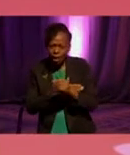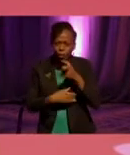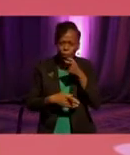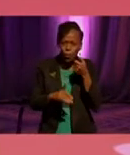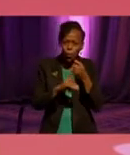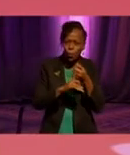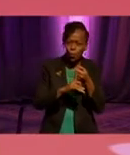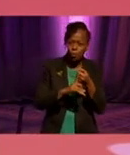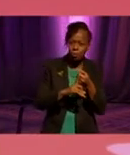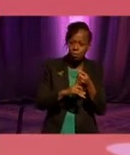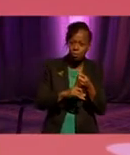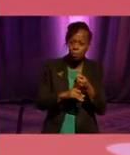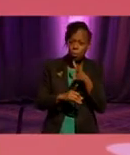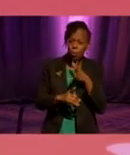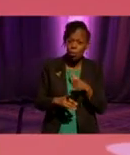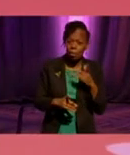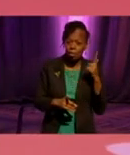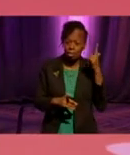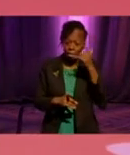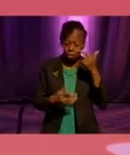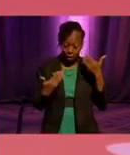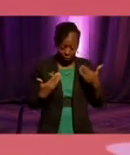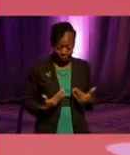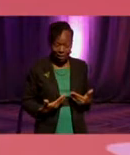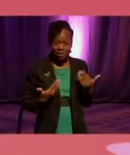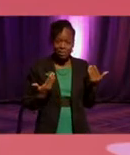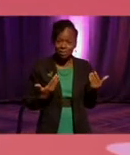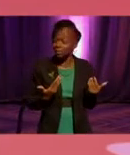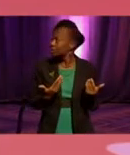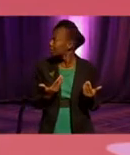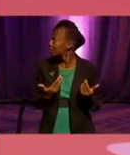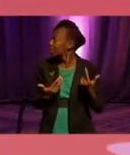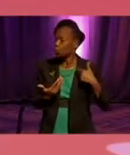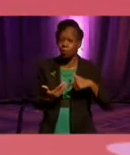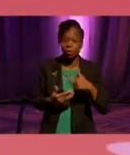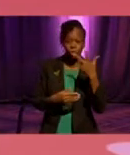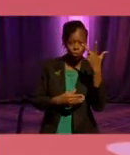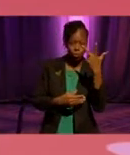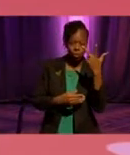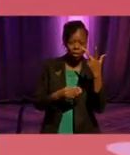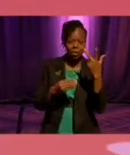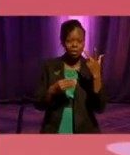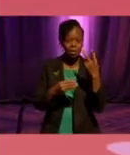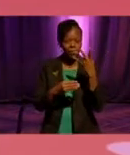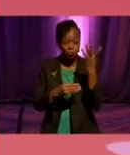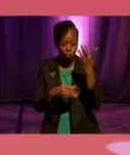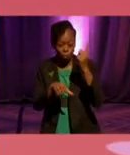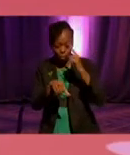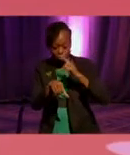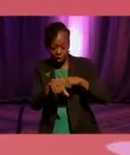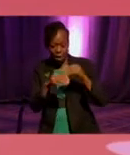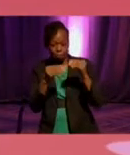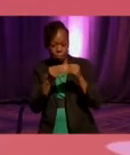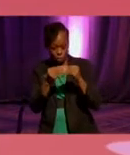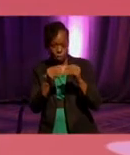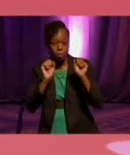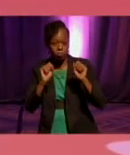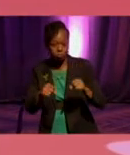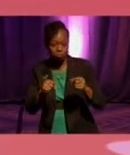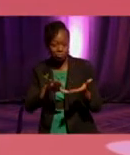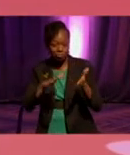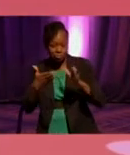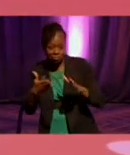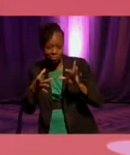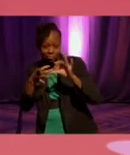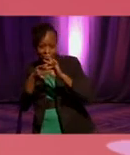Women that look like me. We are 3 to 4 times more likely to die related to a pregnancy than white